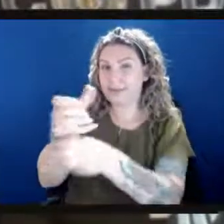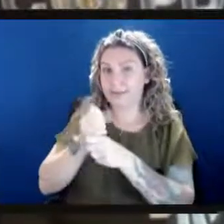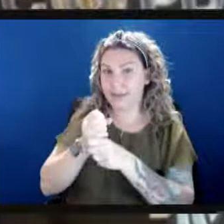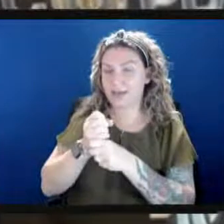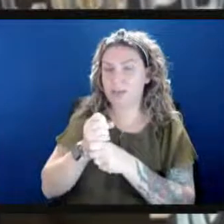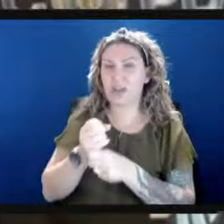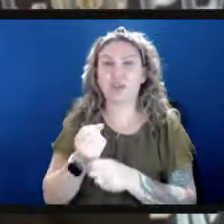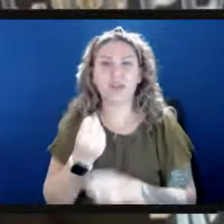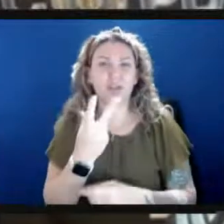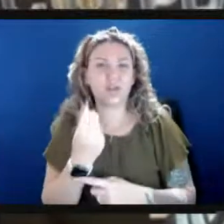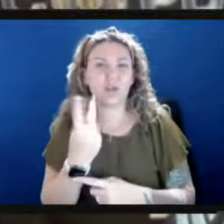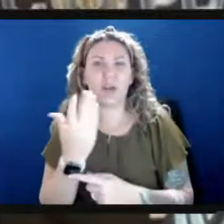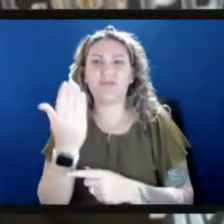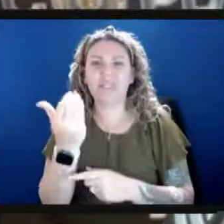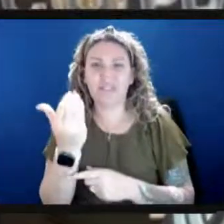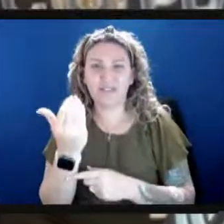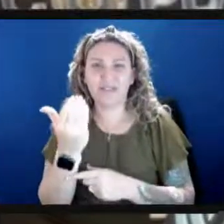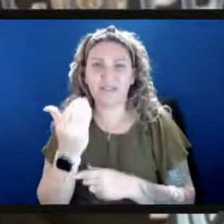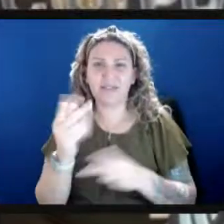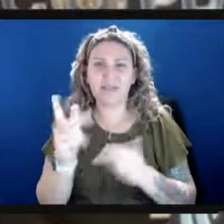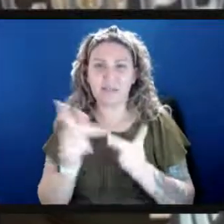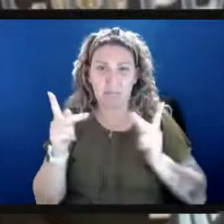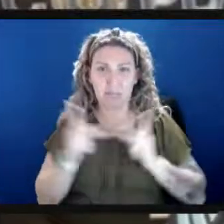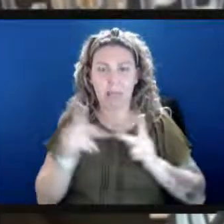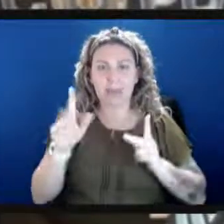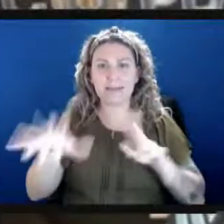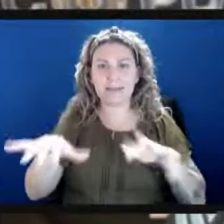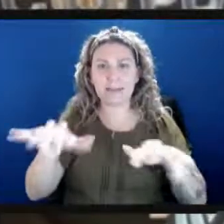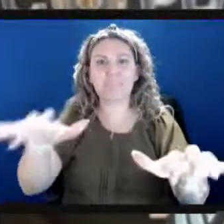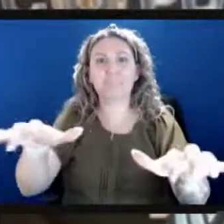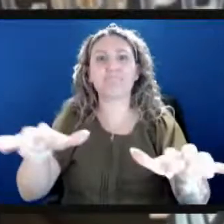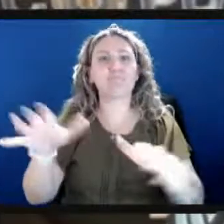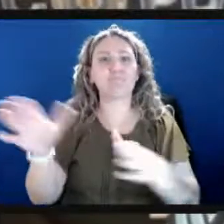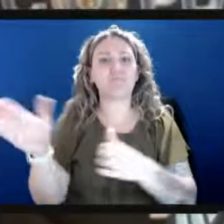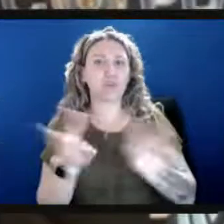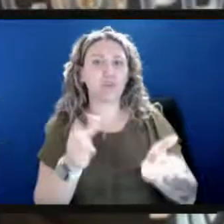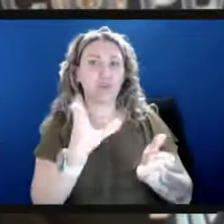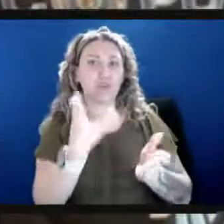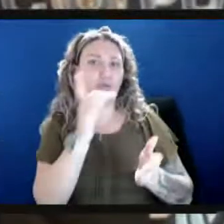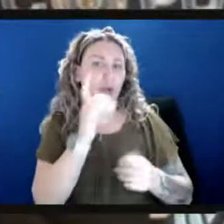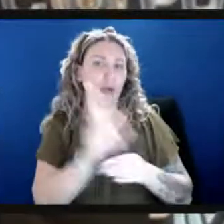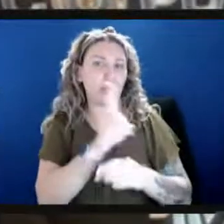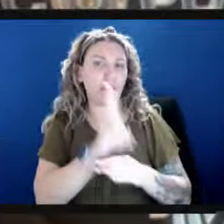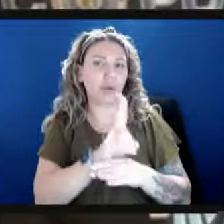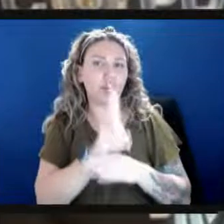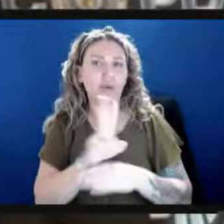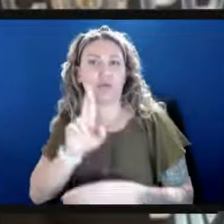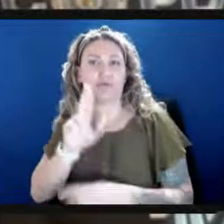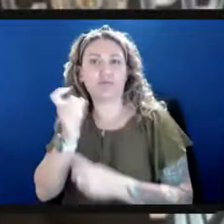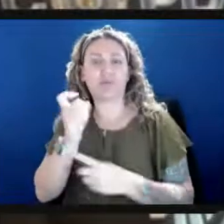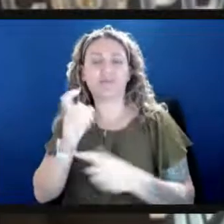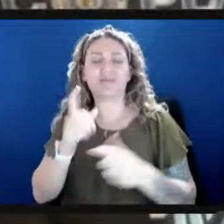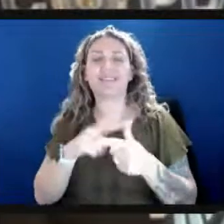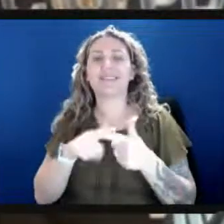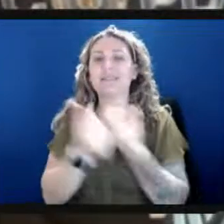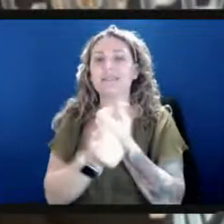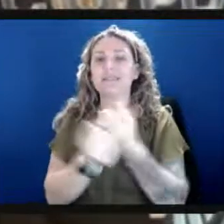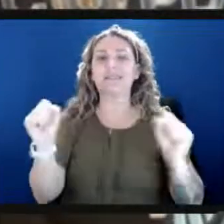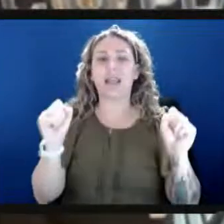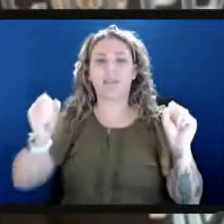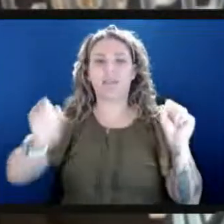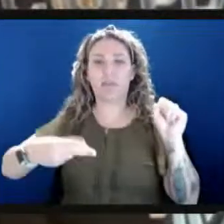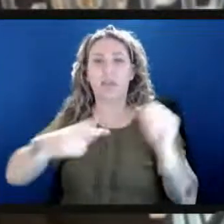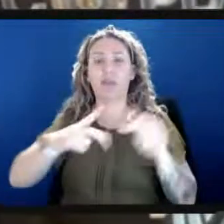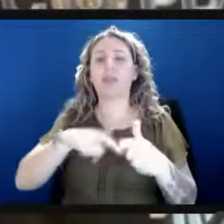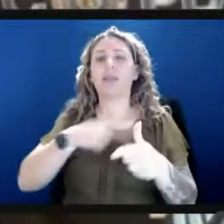the city over that weekend where you can, no questions asked, bring your unused prescriptions and have them safely disposed of. And then year-round at